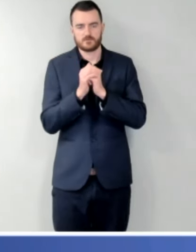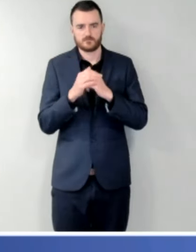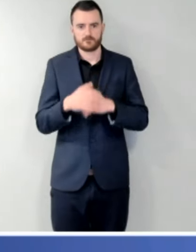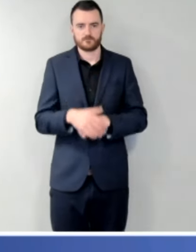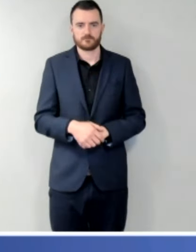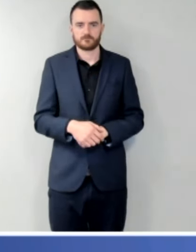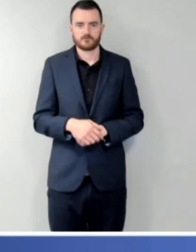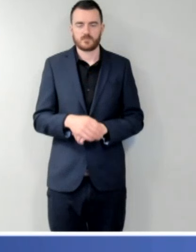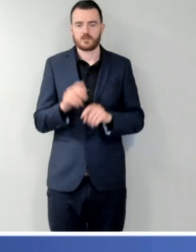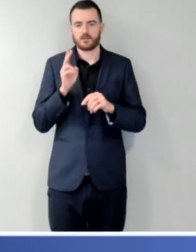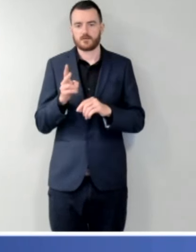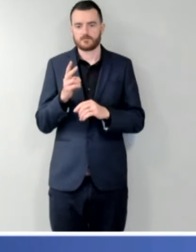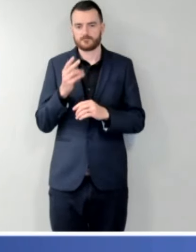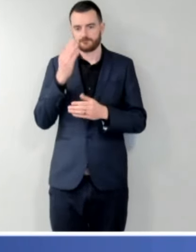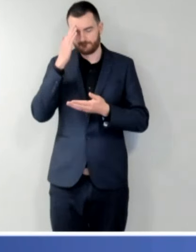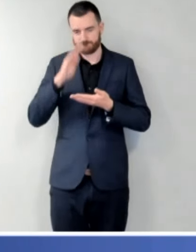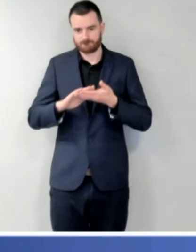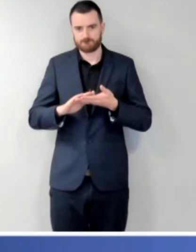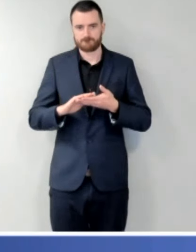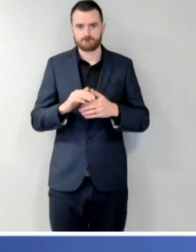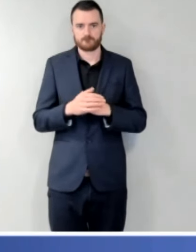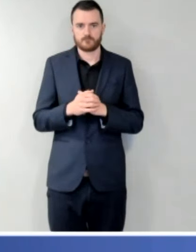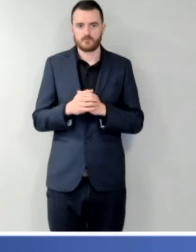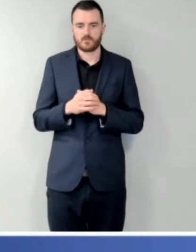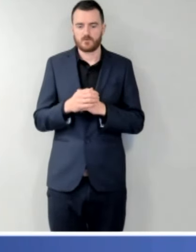condolences. We can't imagine your grief.